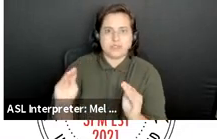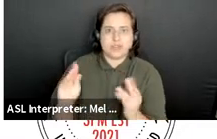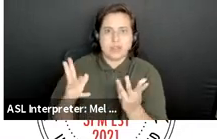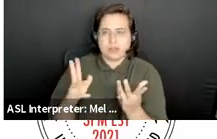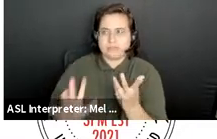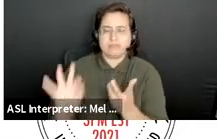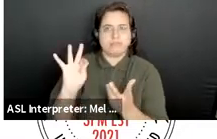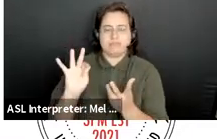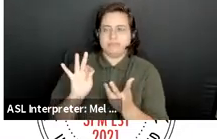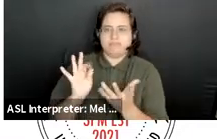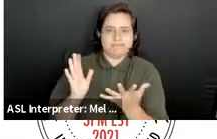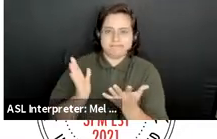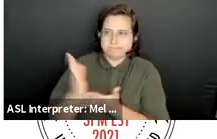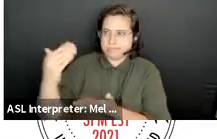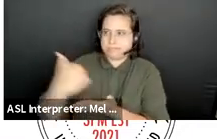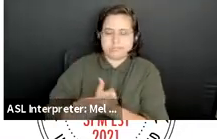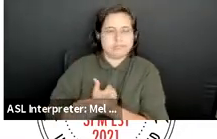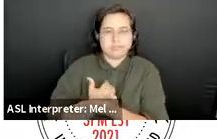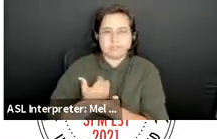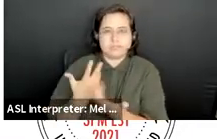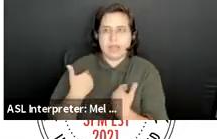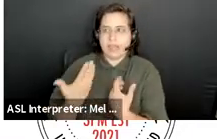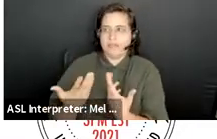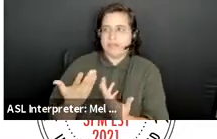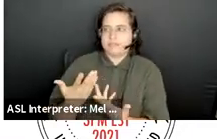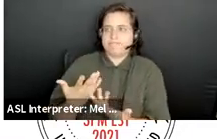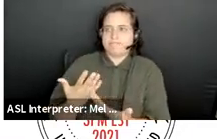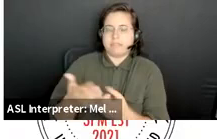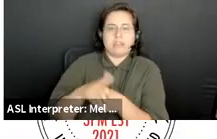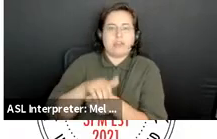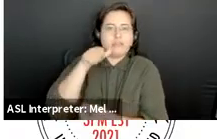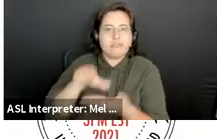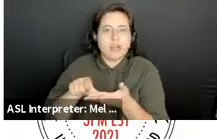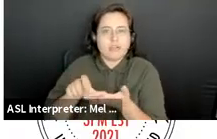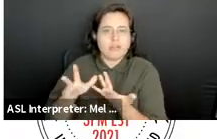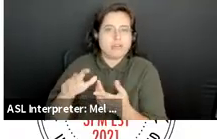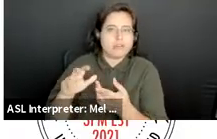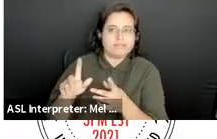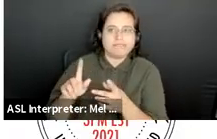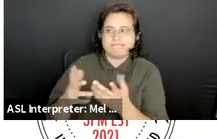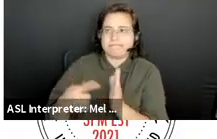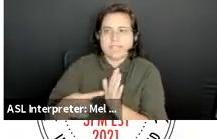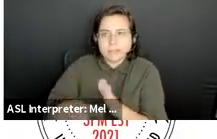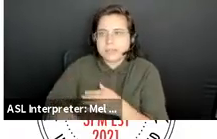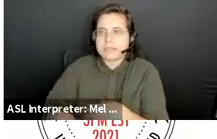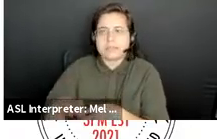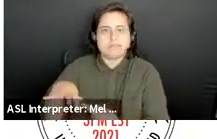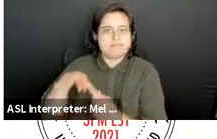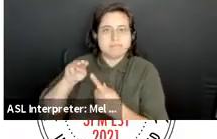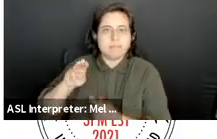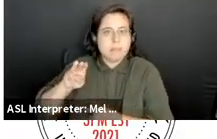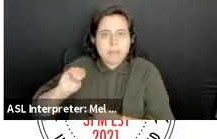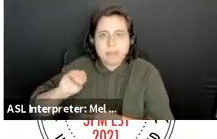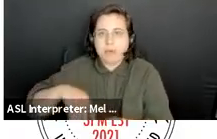could get for cover letter templates, links to forms, special memos that can be helpful and so